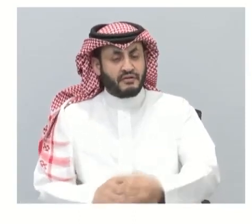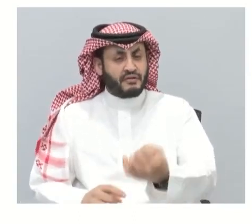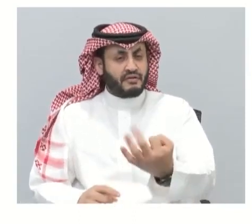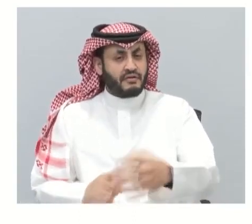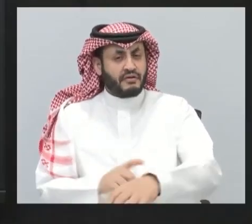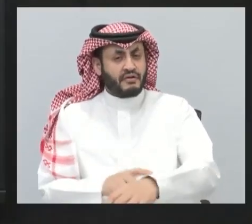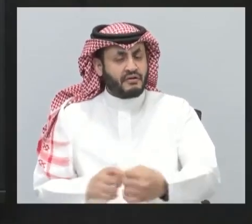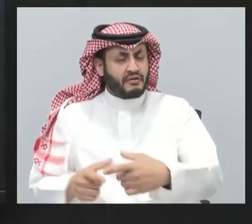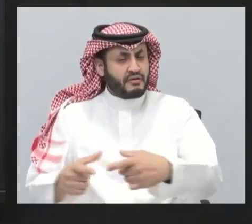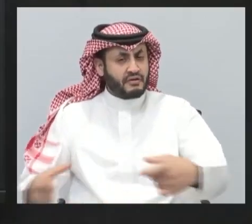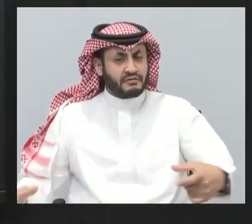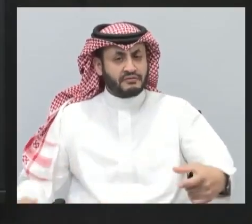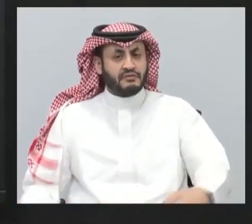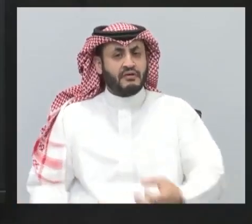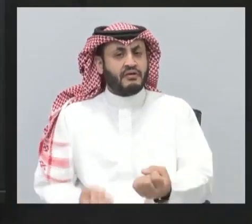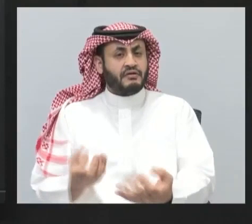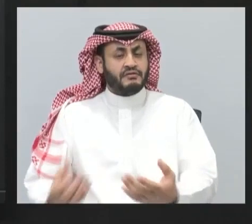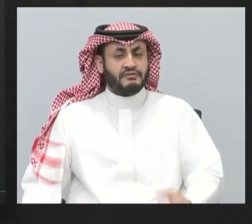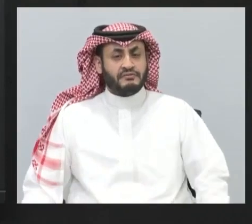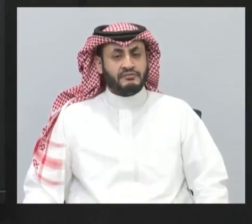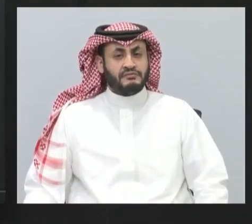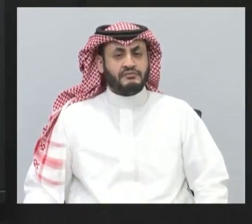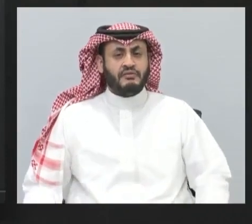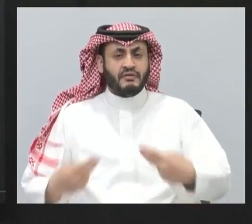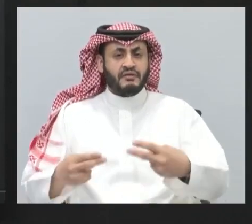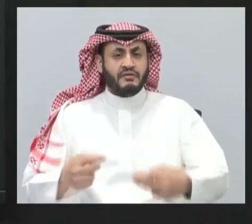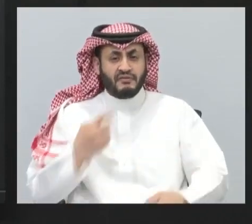baking? I have been baking for 5 years.